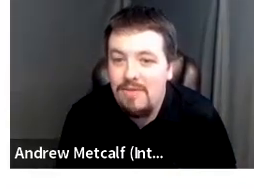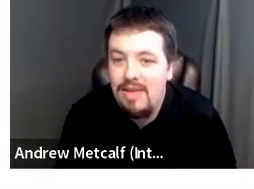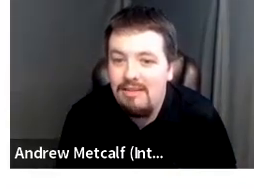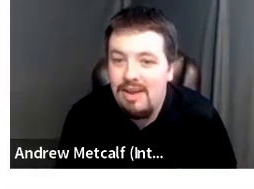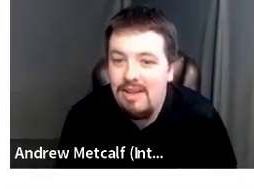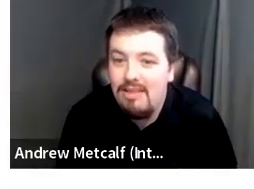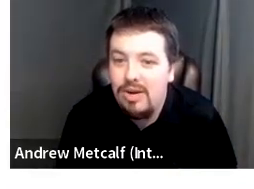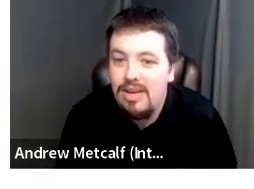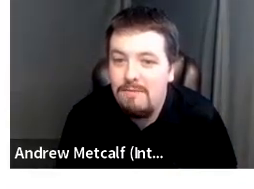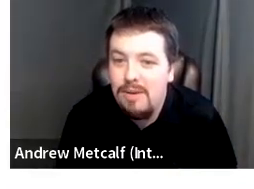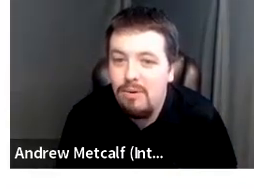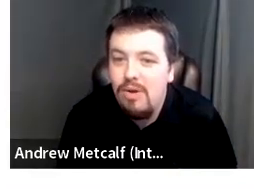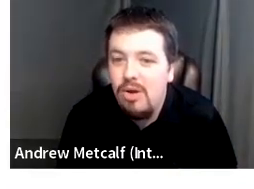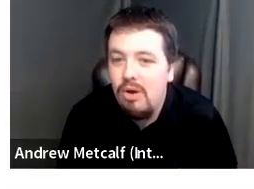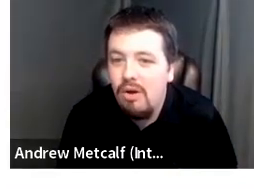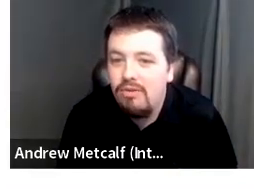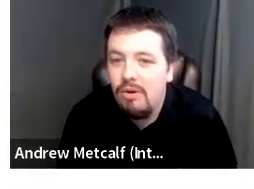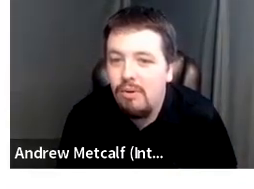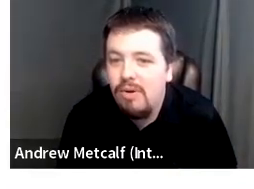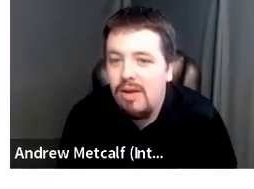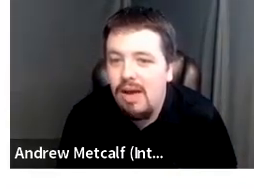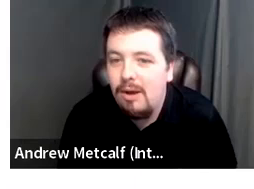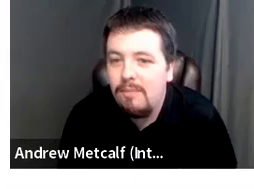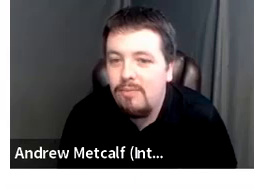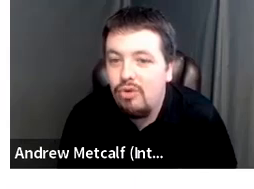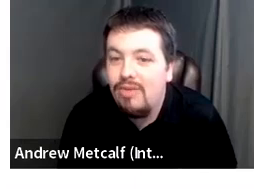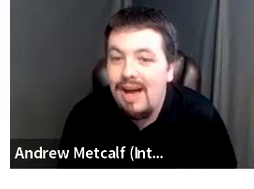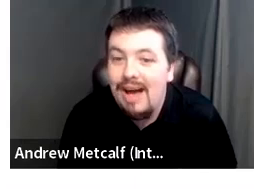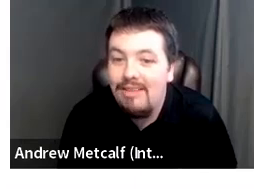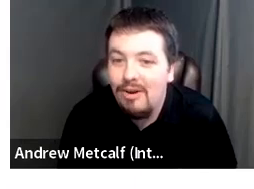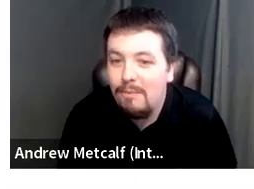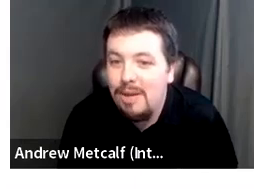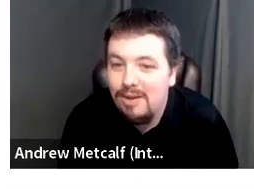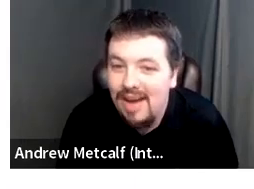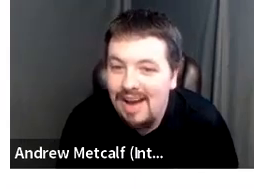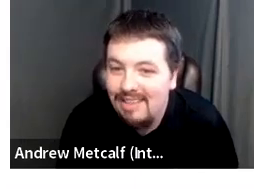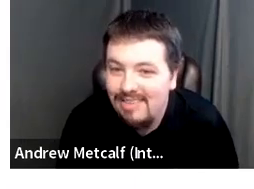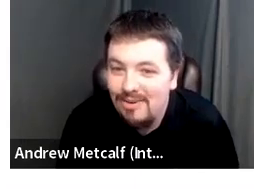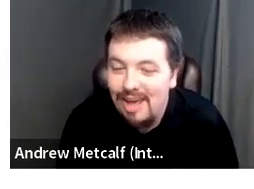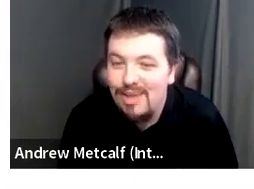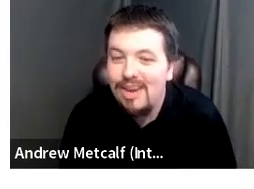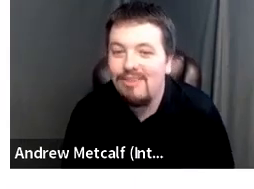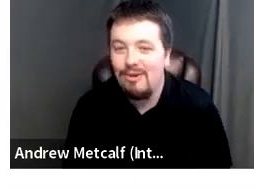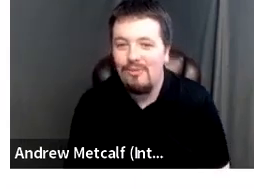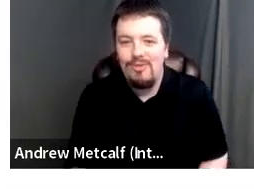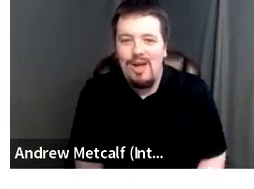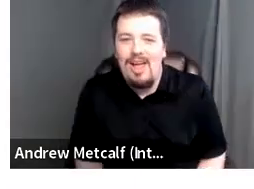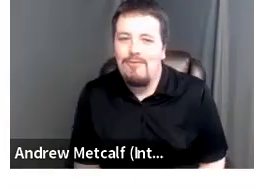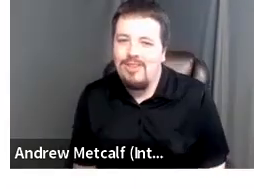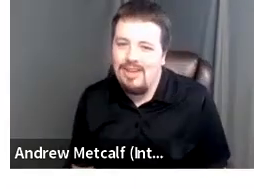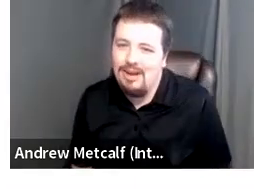aspects of things. And that's where deaf people also use the eyes. They're called people of the eyes because they don't have ears,